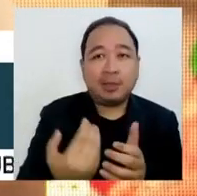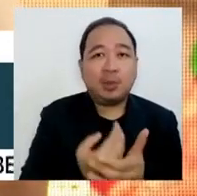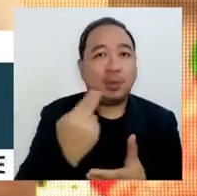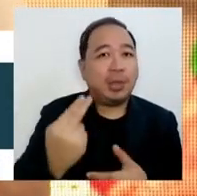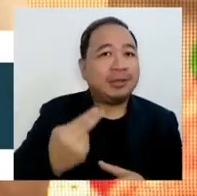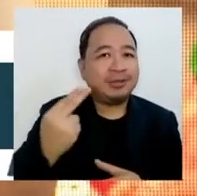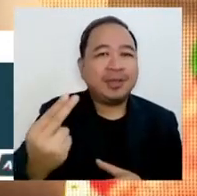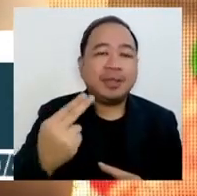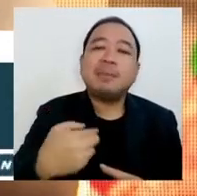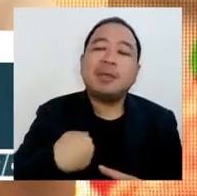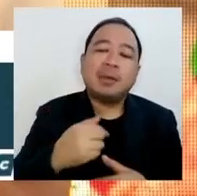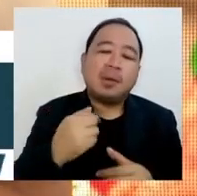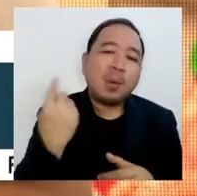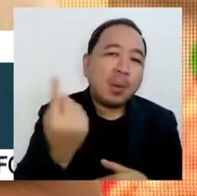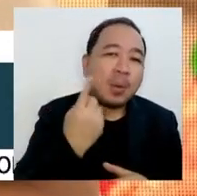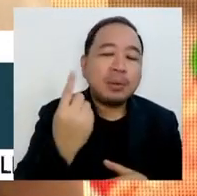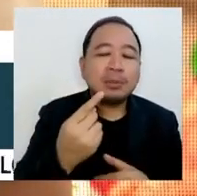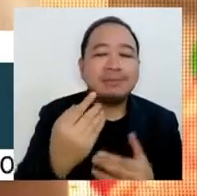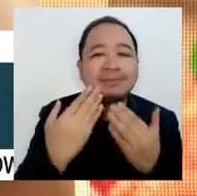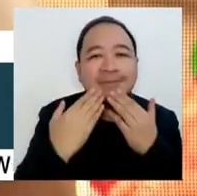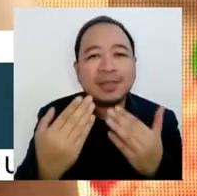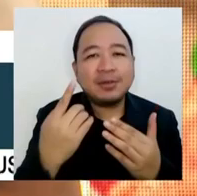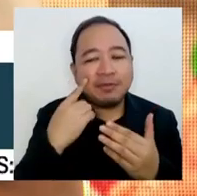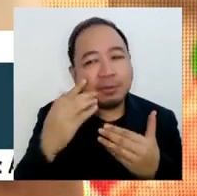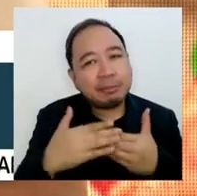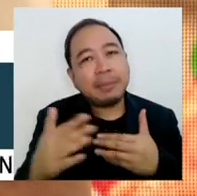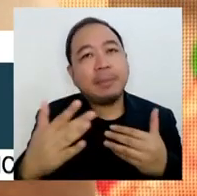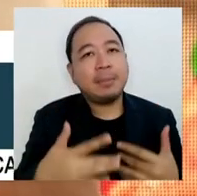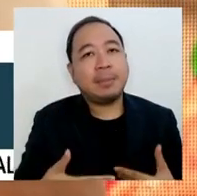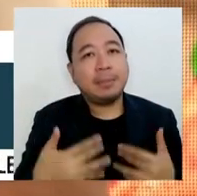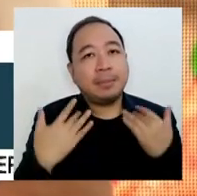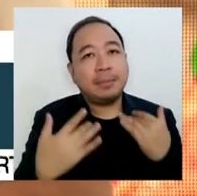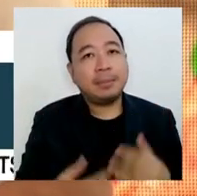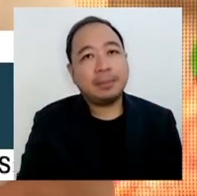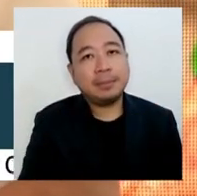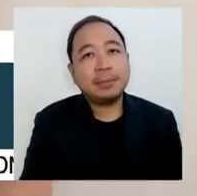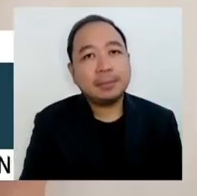be grateful for the rest of my life.